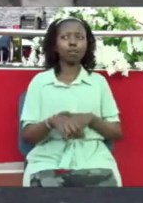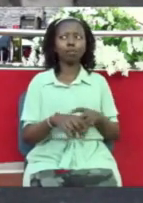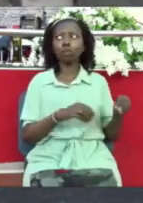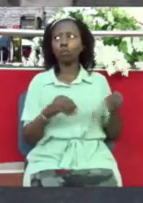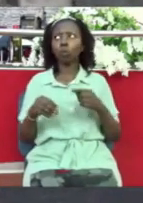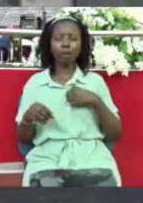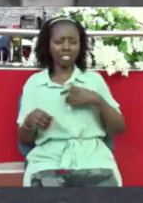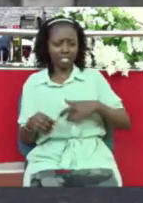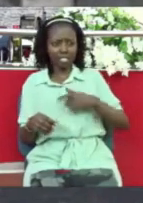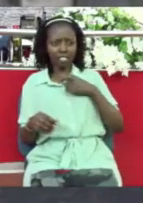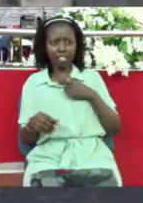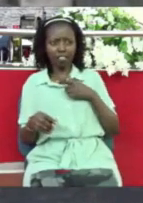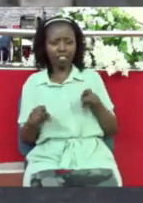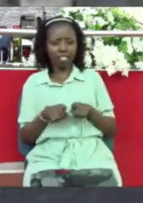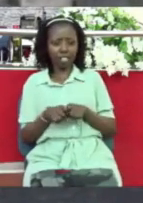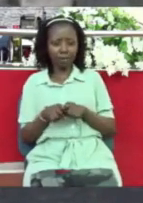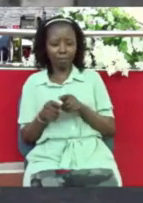closet, myself,